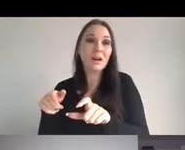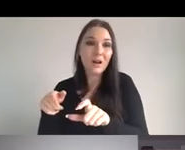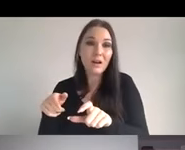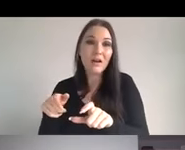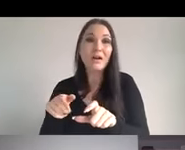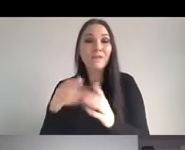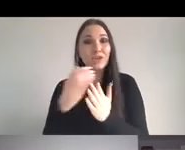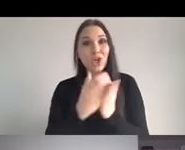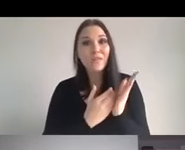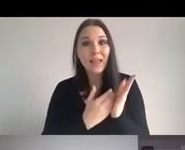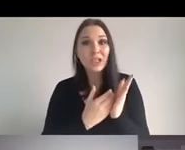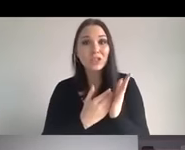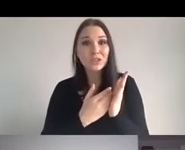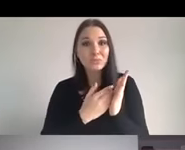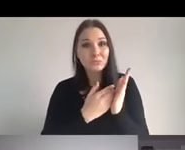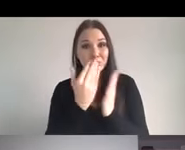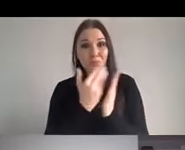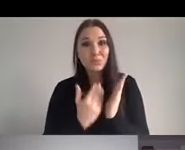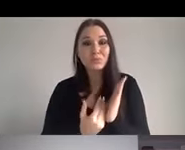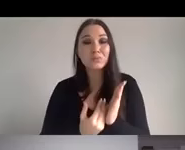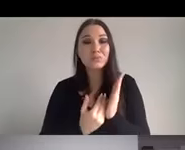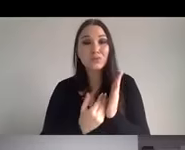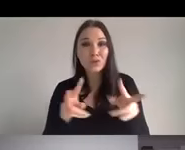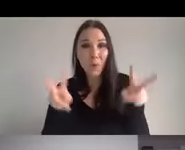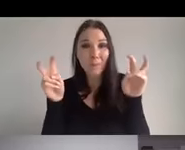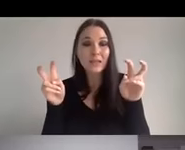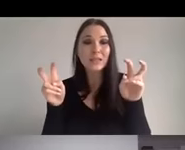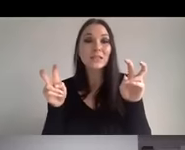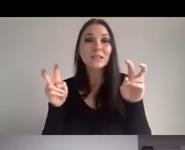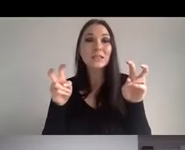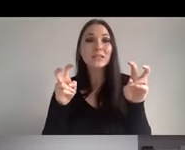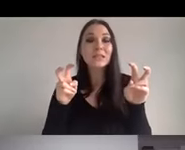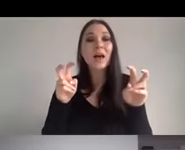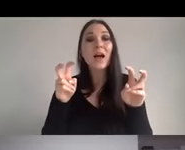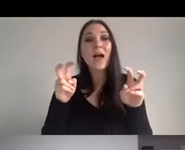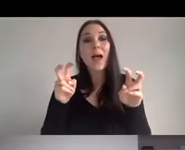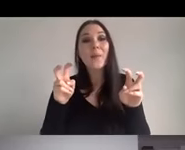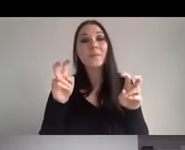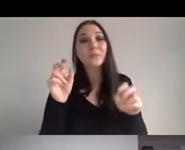how that impacts autonomous driving here inside of Europe and also parts of Asia.